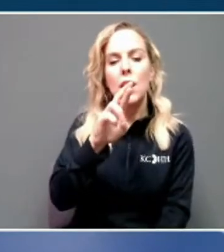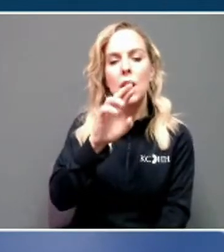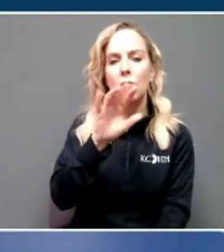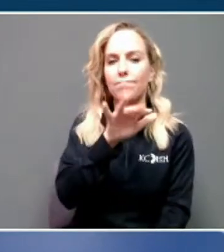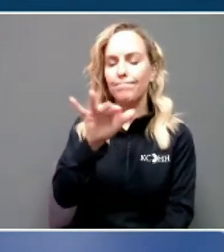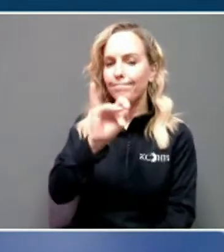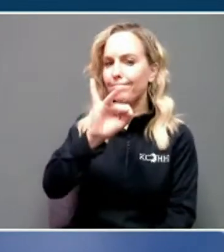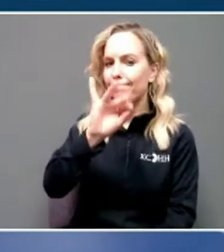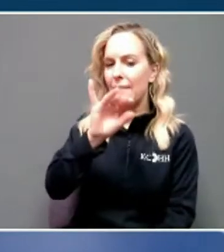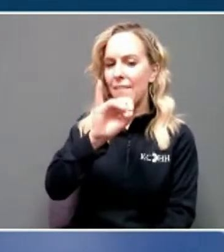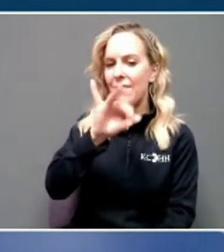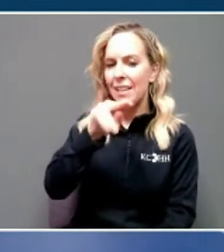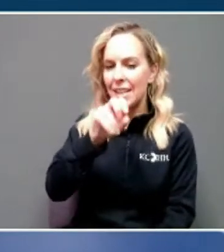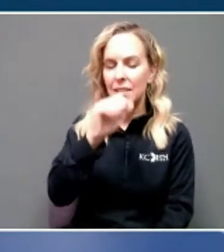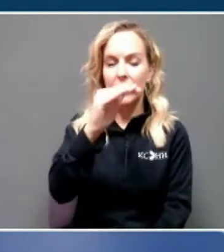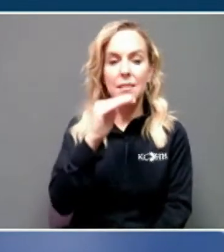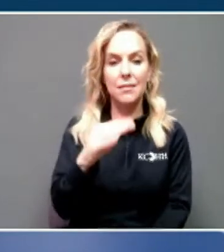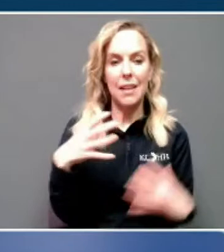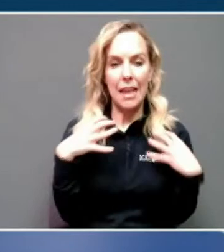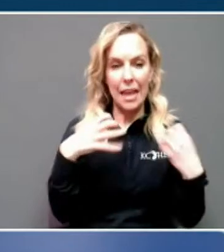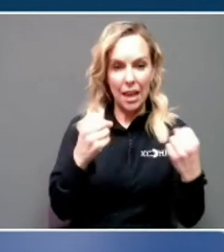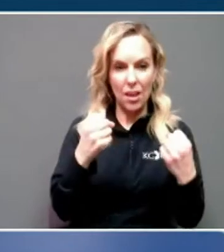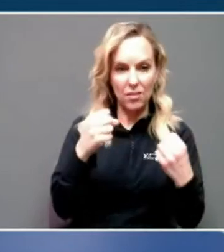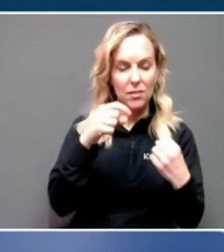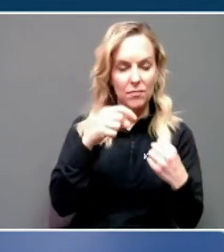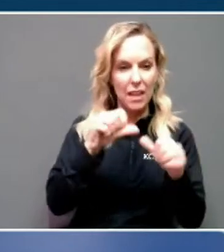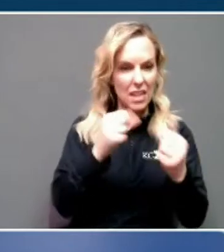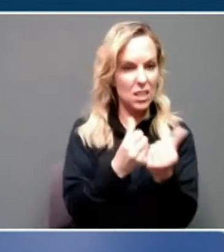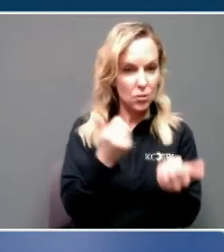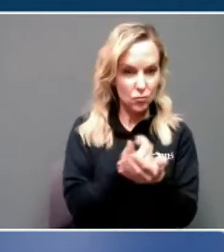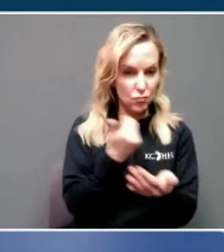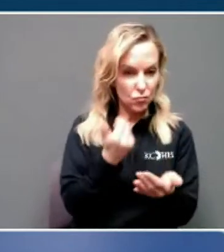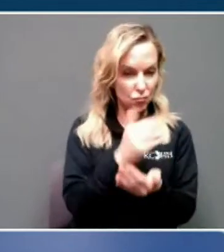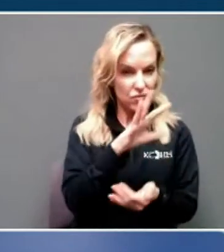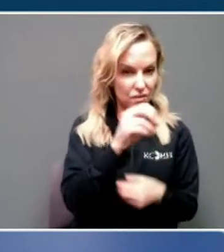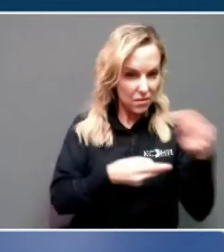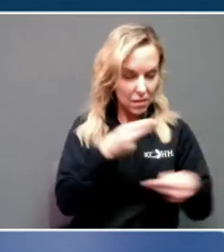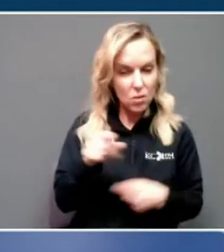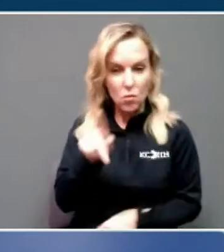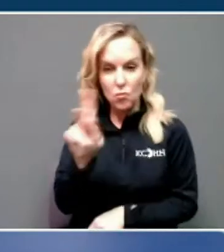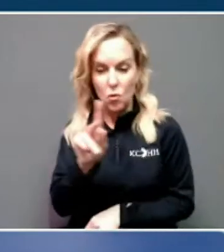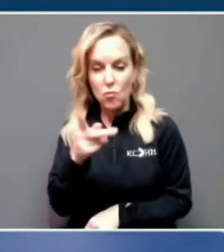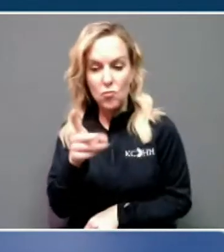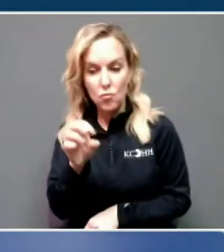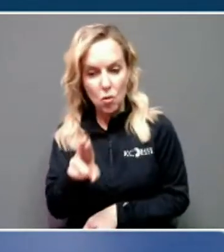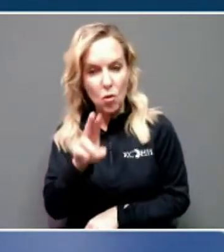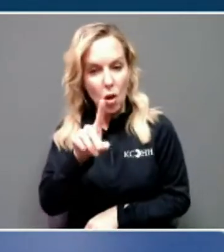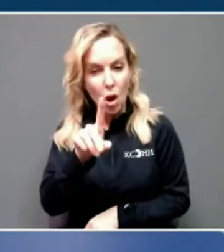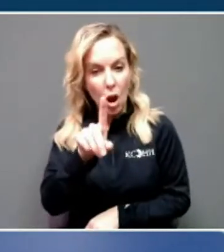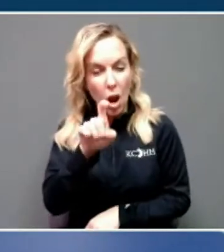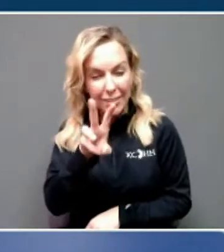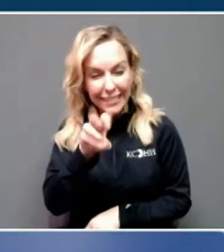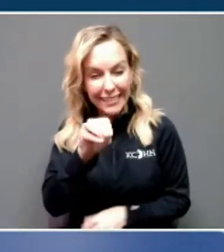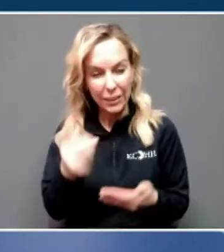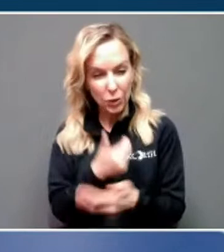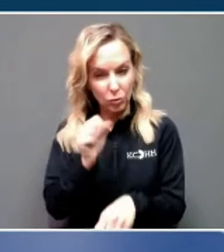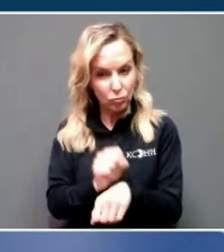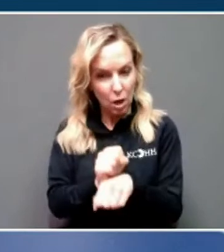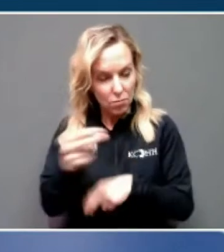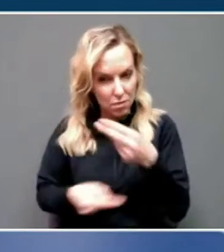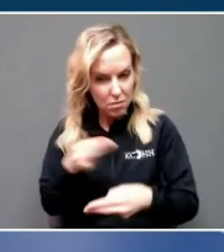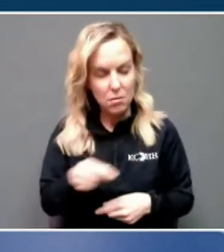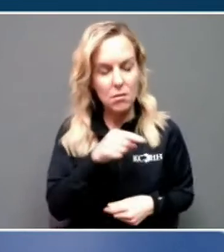Confluent Health, 350 new jobs in Louisville, Kroger, 161 new jobs in Louisville, Piston